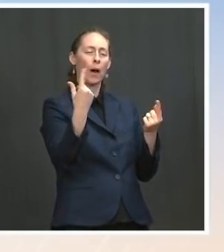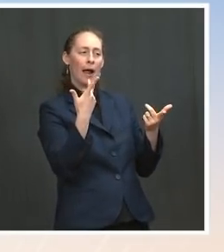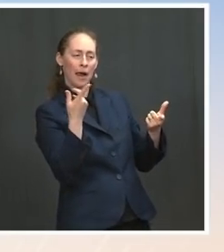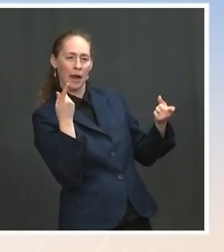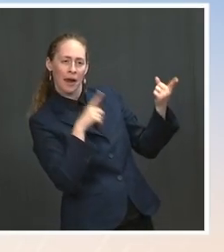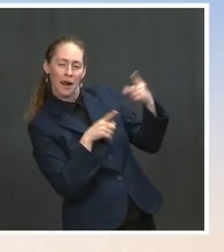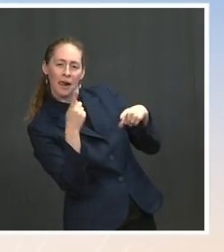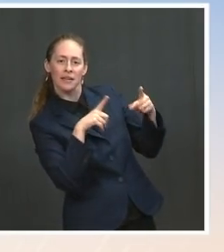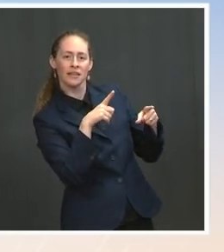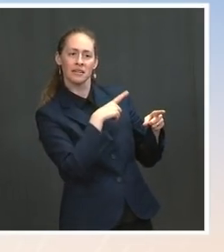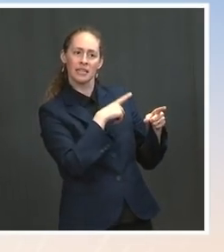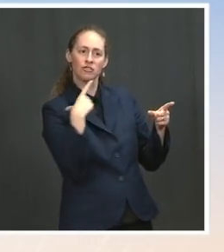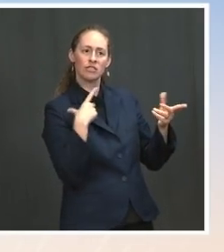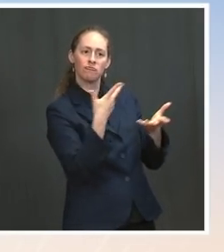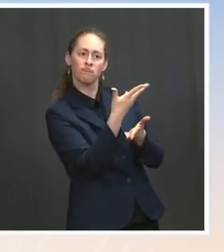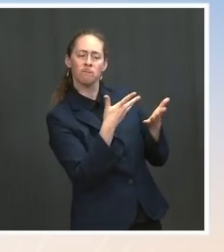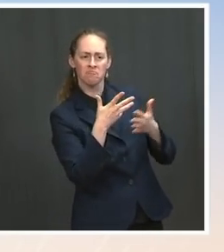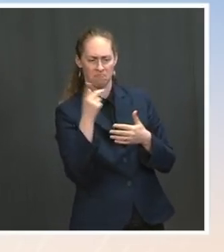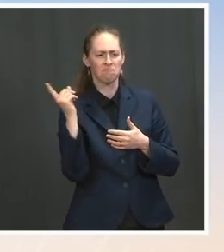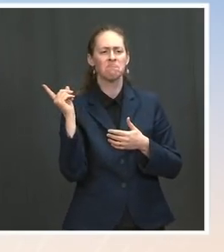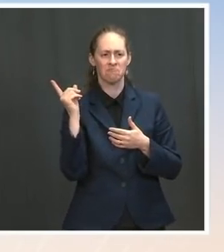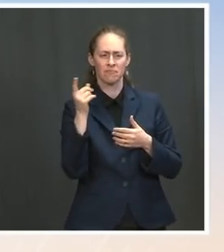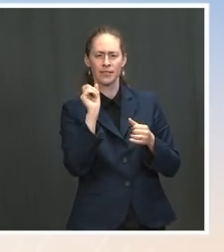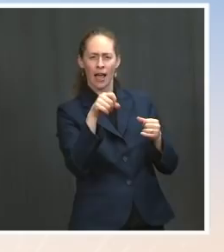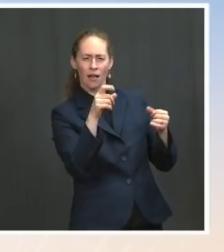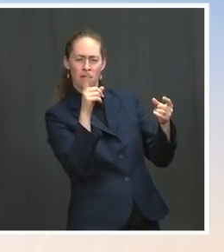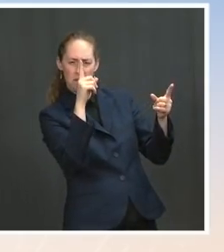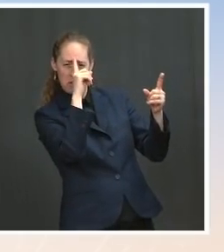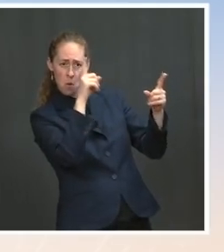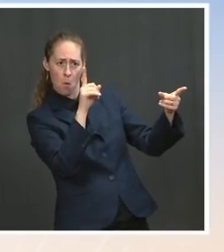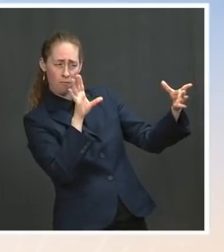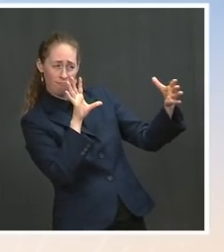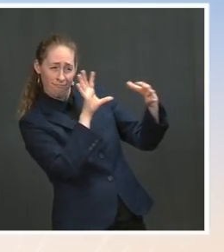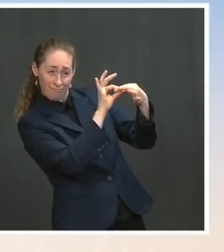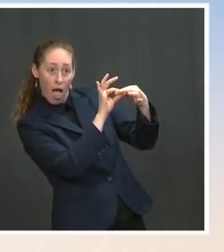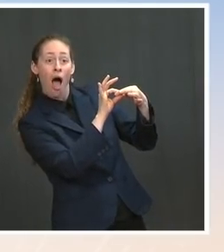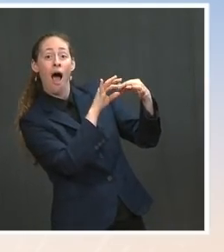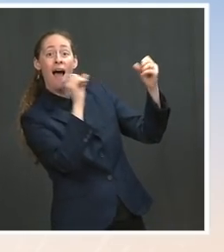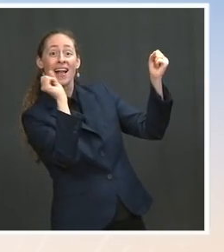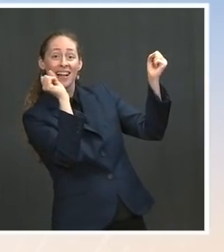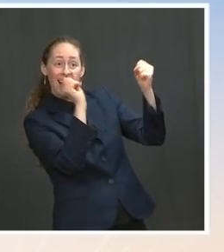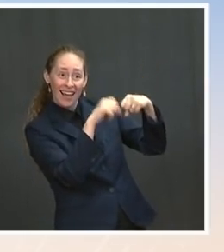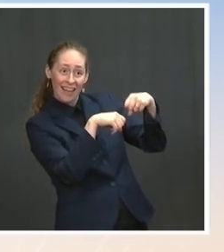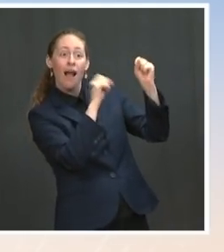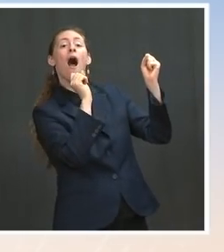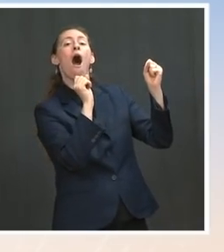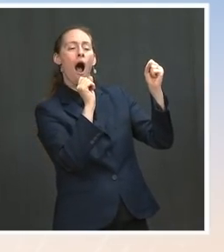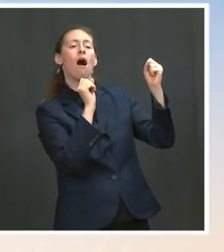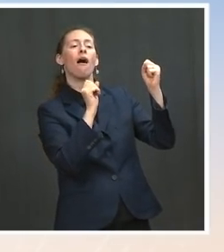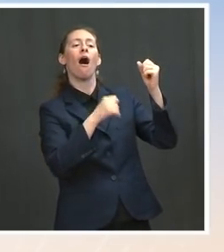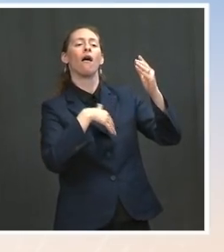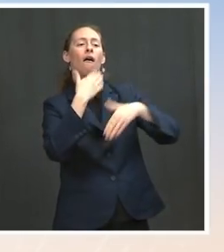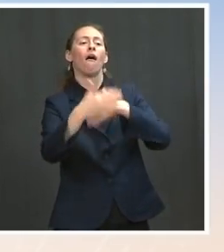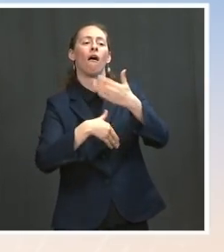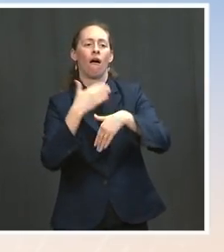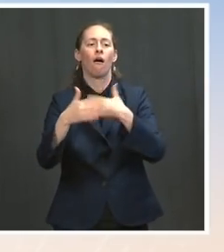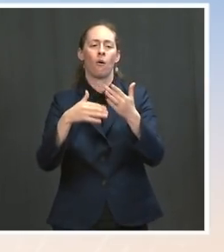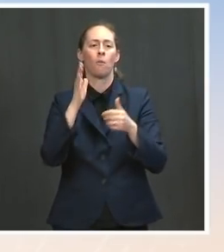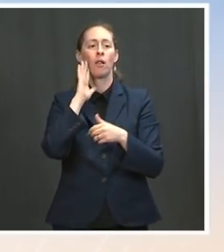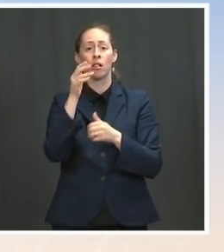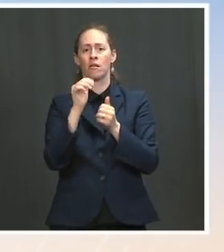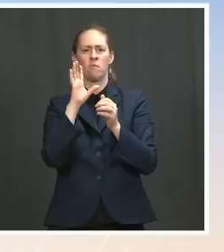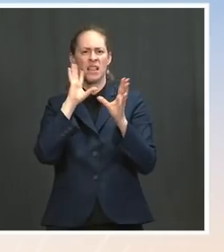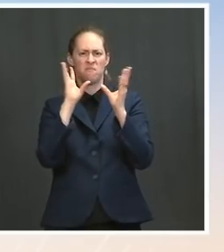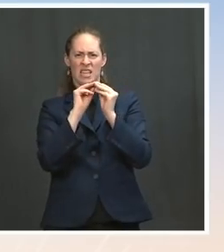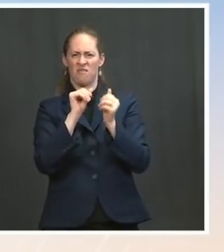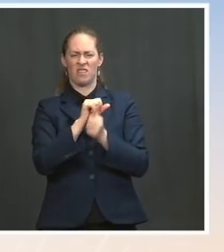ways we can find common ground. That's exactly what he's going to do when he meets with Senator Capito this afternoon. Negotiations